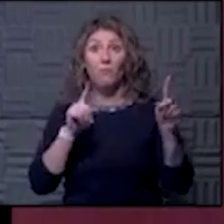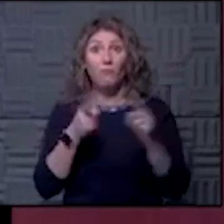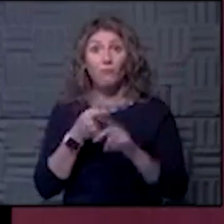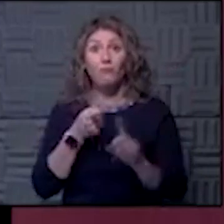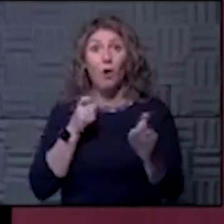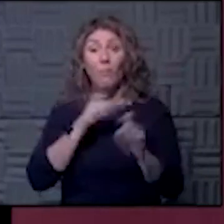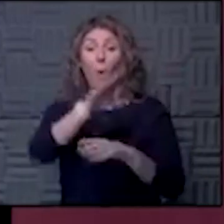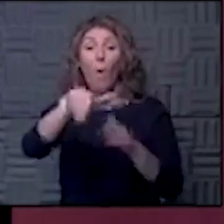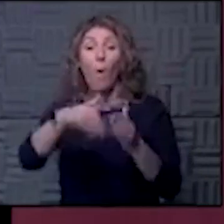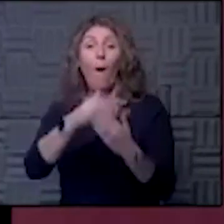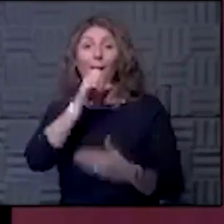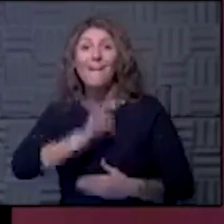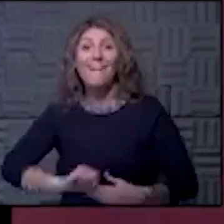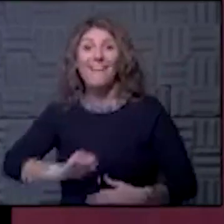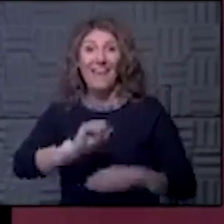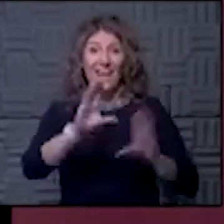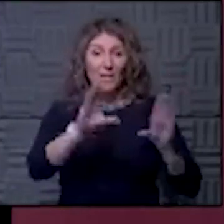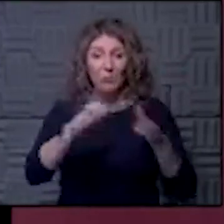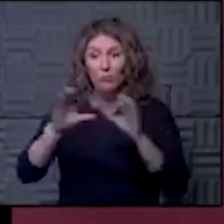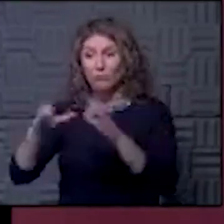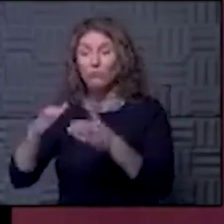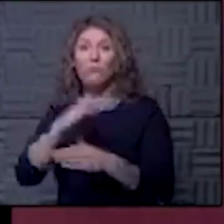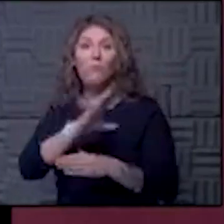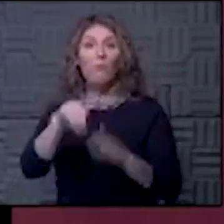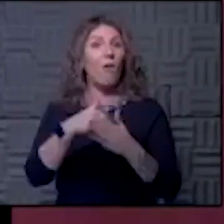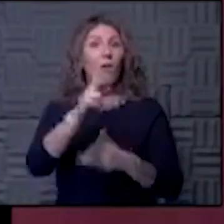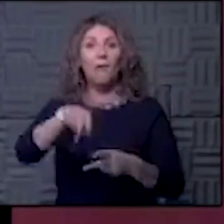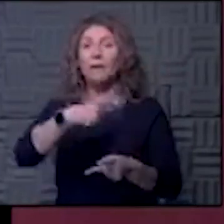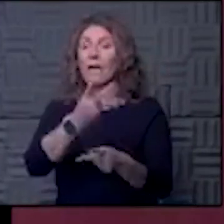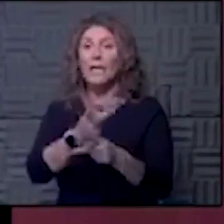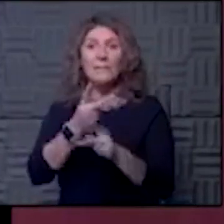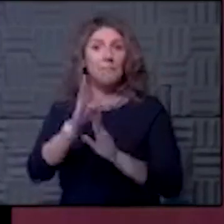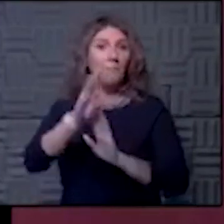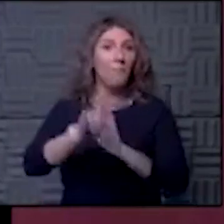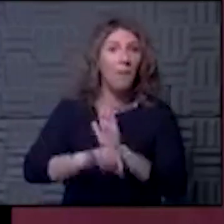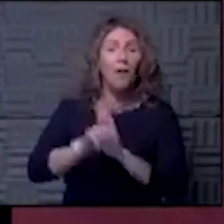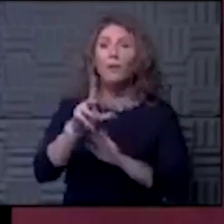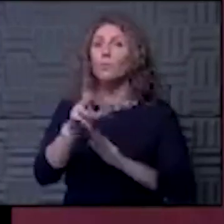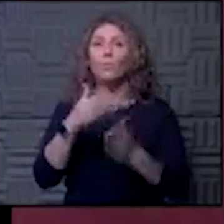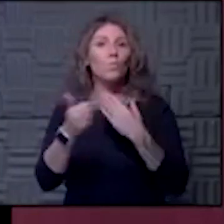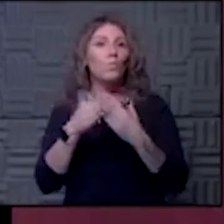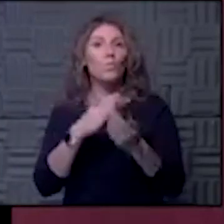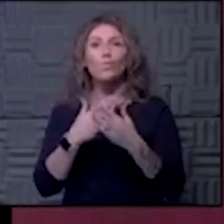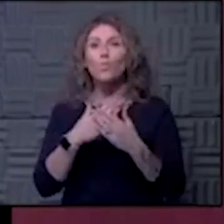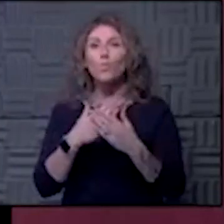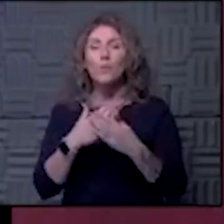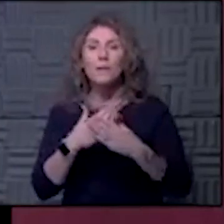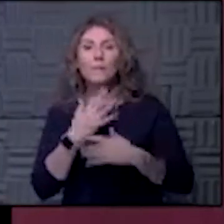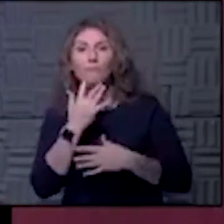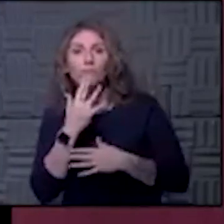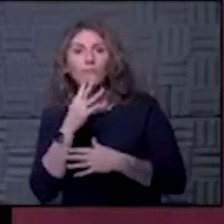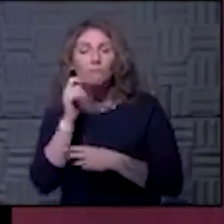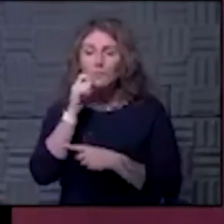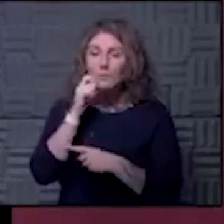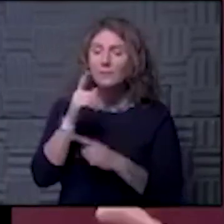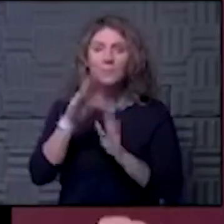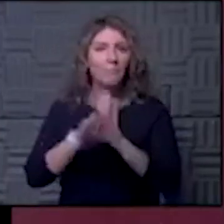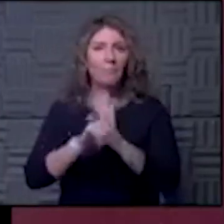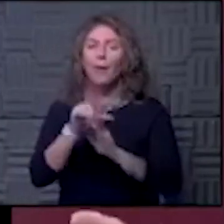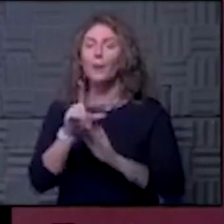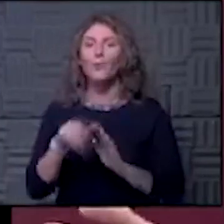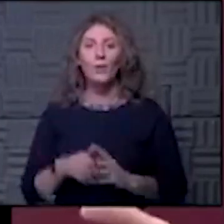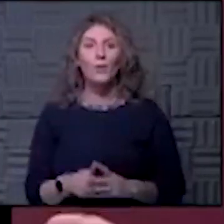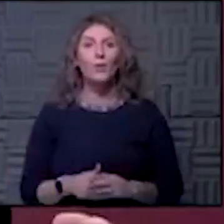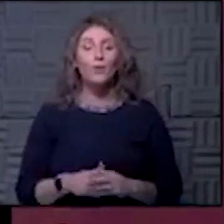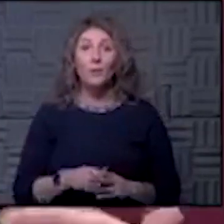all age groups and all types of people, whatever racial and ethnic background. So I think that